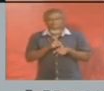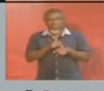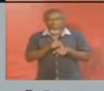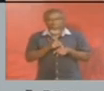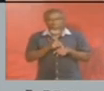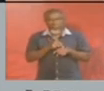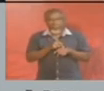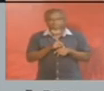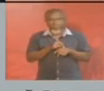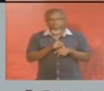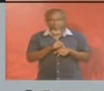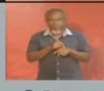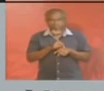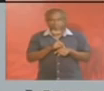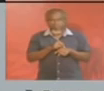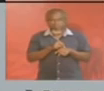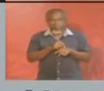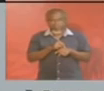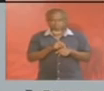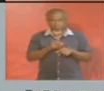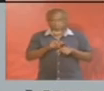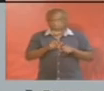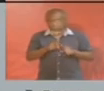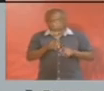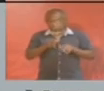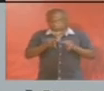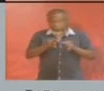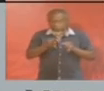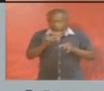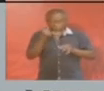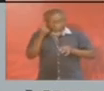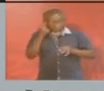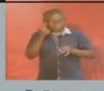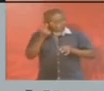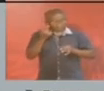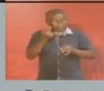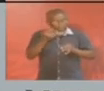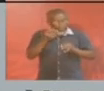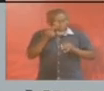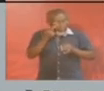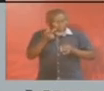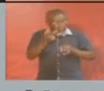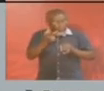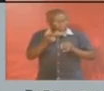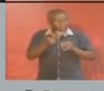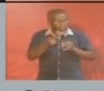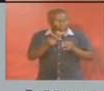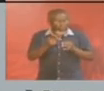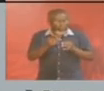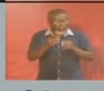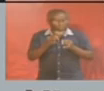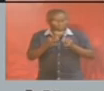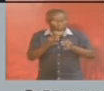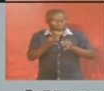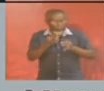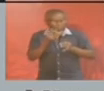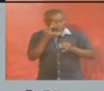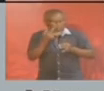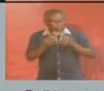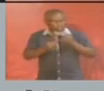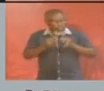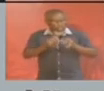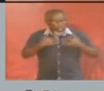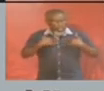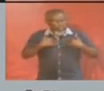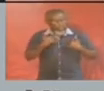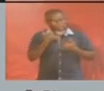if you want to look out for symptoms for this particular very rare side effect, you're probably looking at bleeding, signs